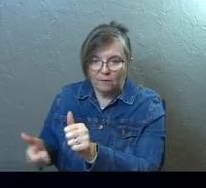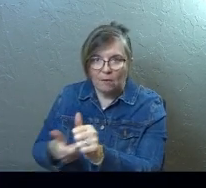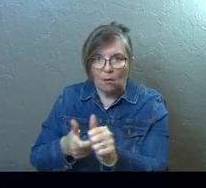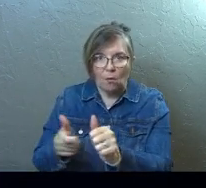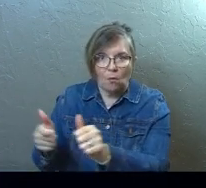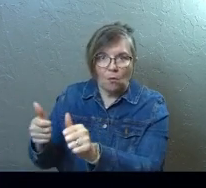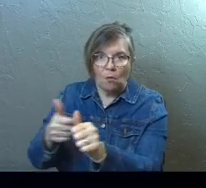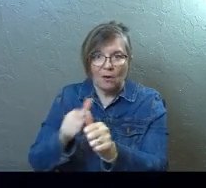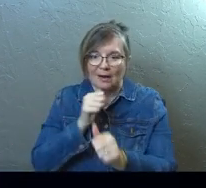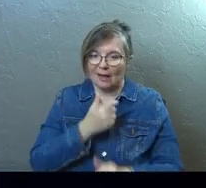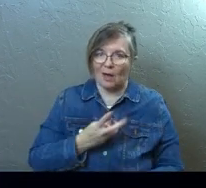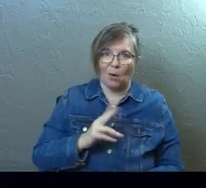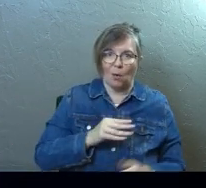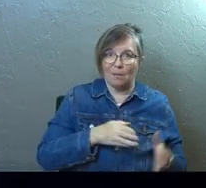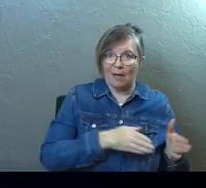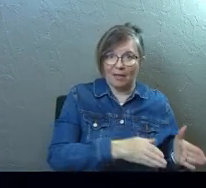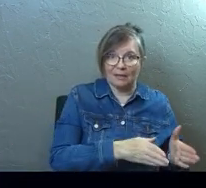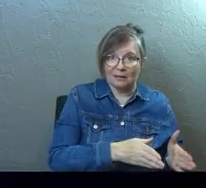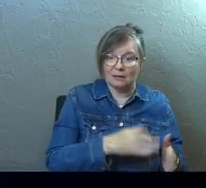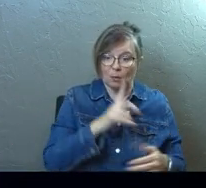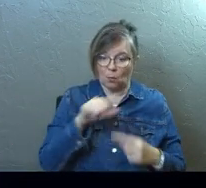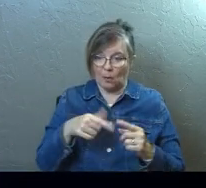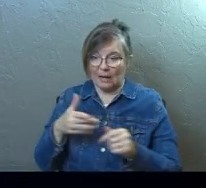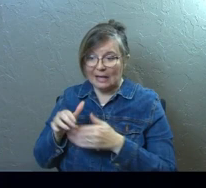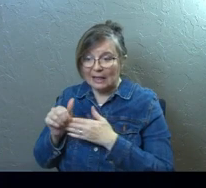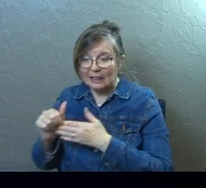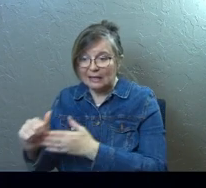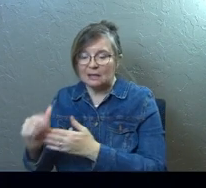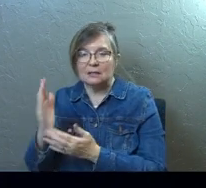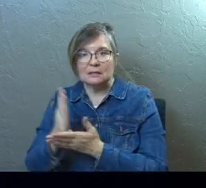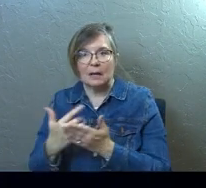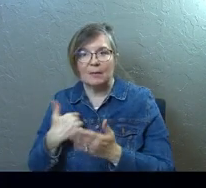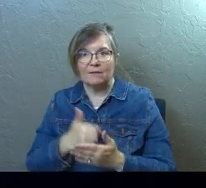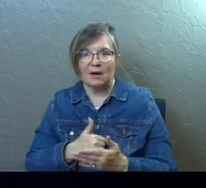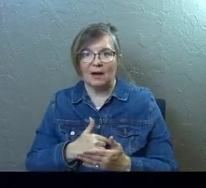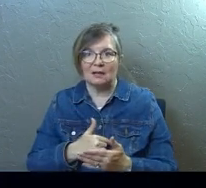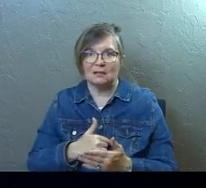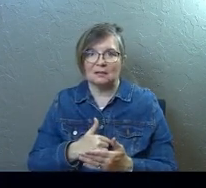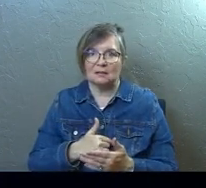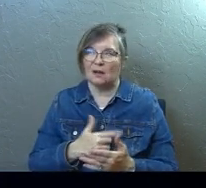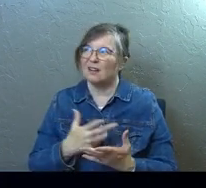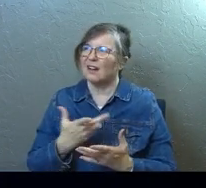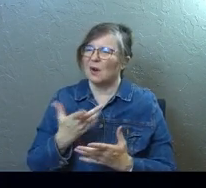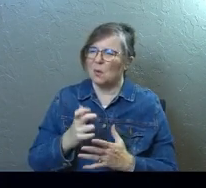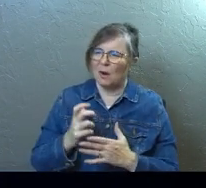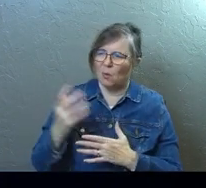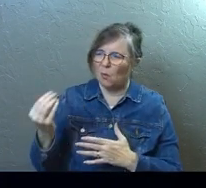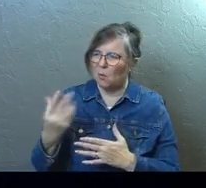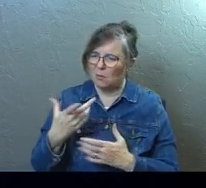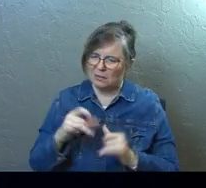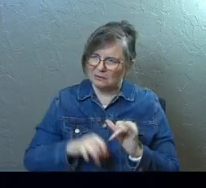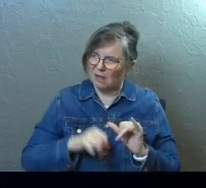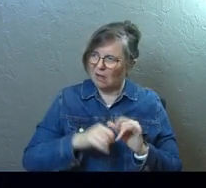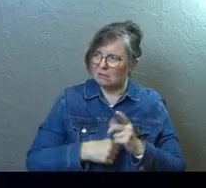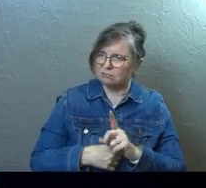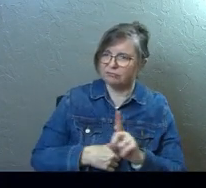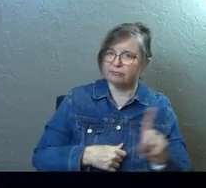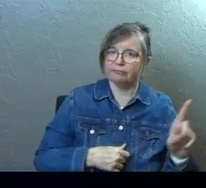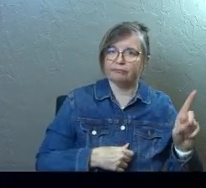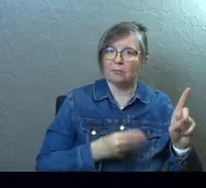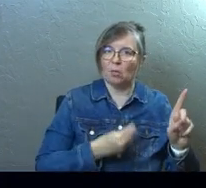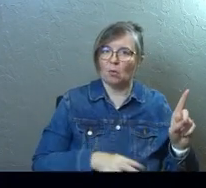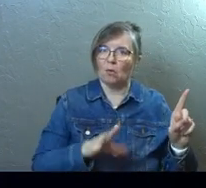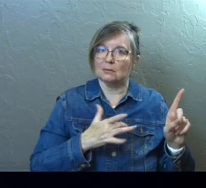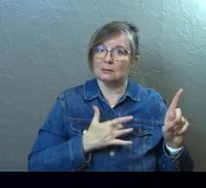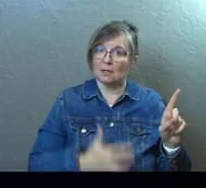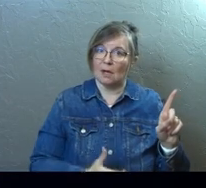the paths of God and not our own paths. Because when he leads us away, some of us, we take our own paths. Yes, and we get ourselves lost. We